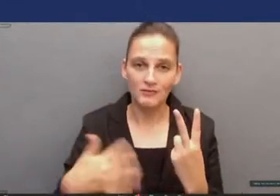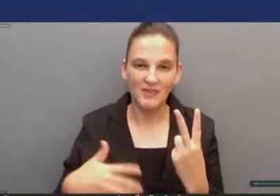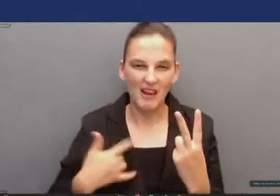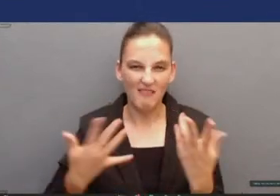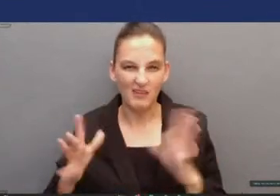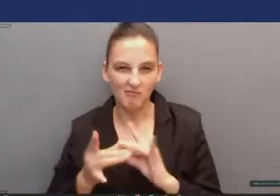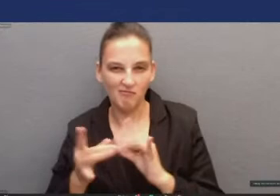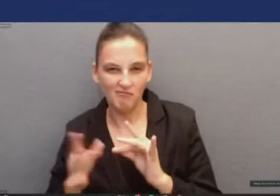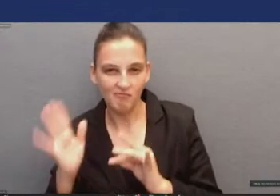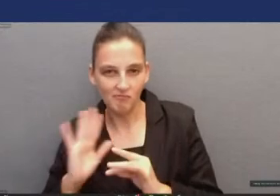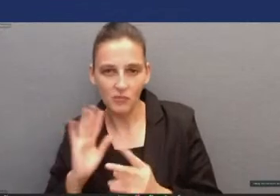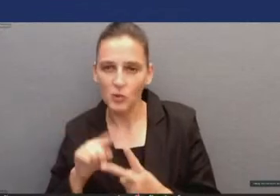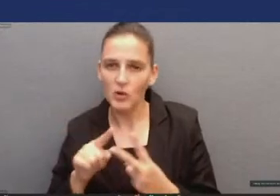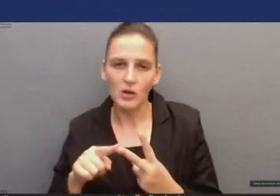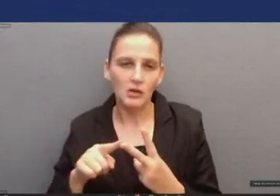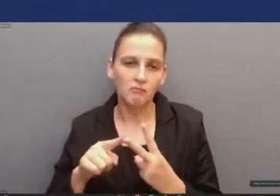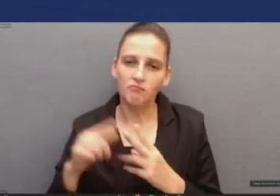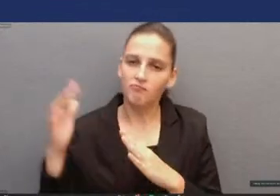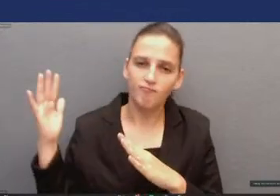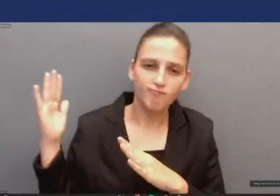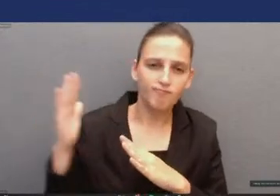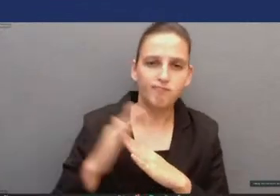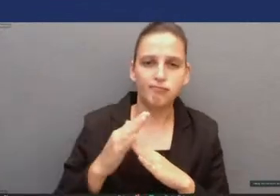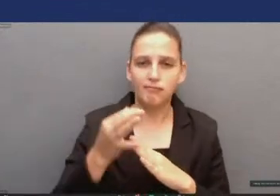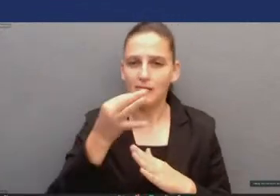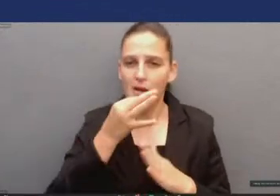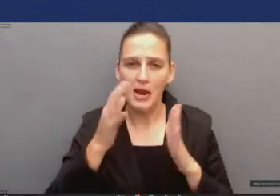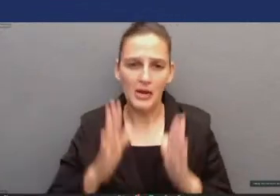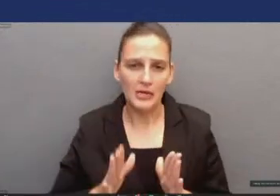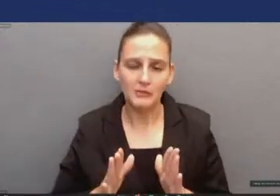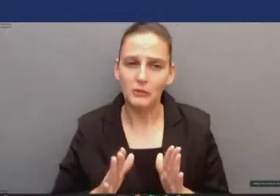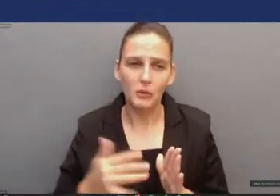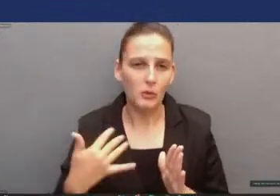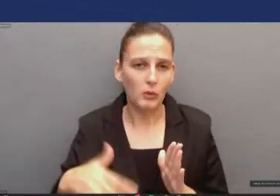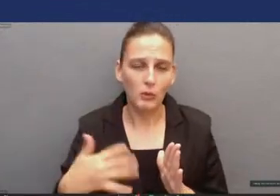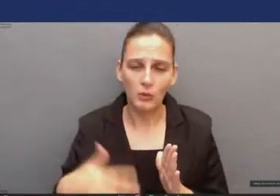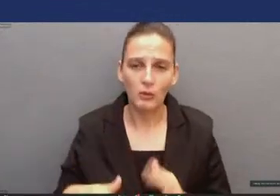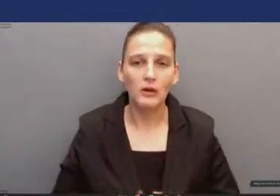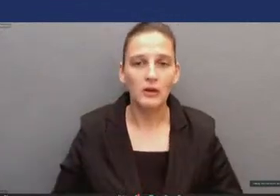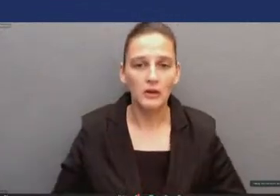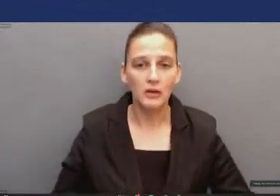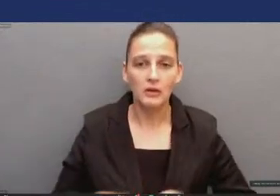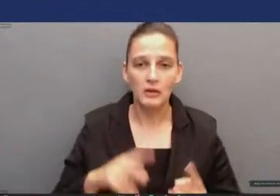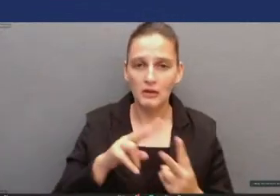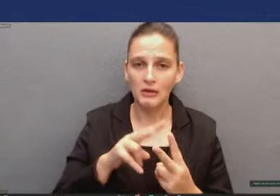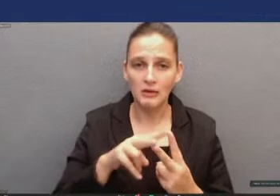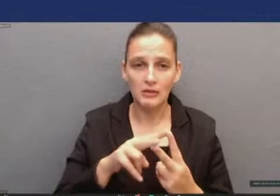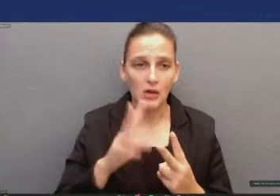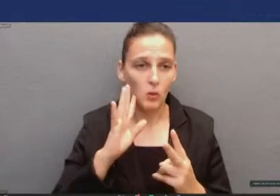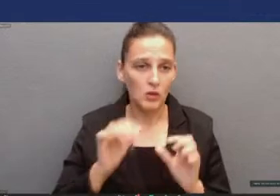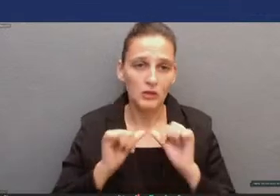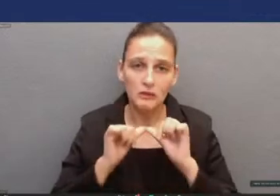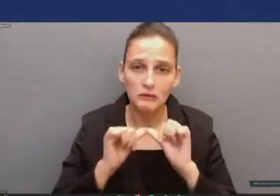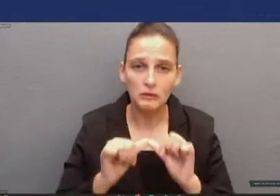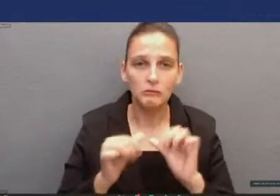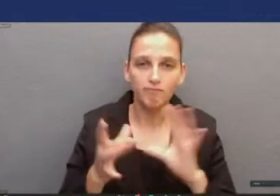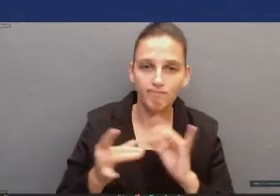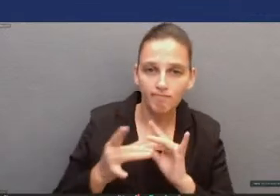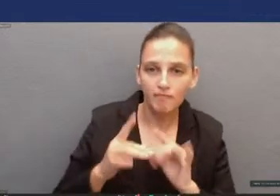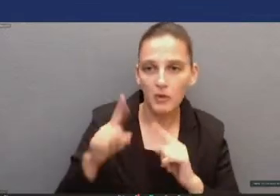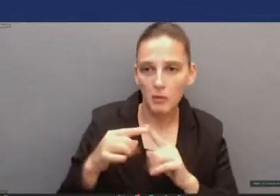just luminary experts, not in the least bit hyperbolic, who will continue to provide us just the critical context we